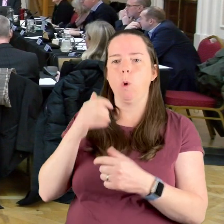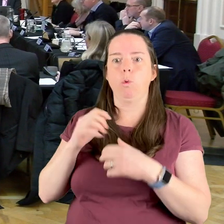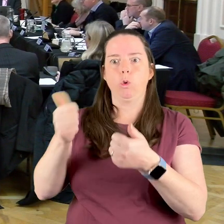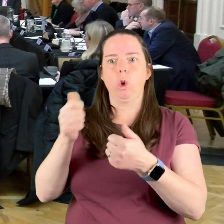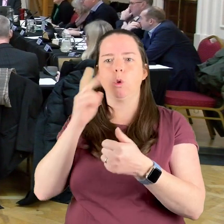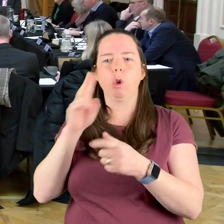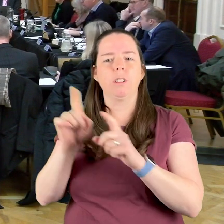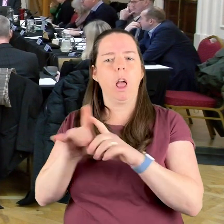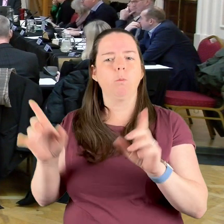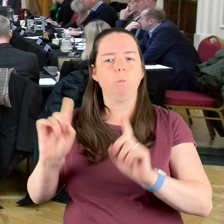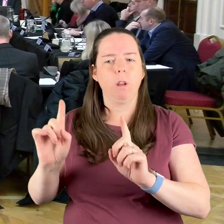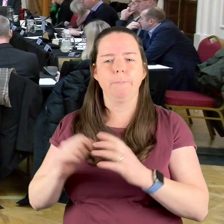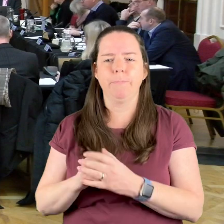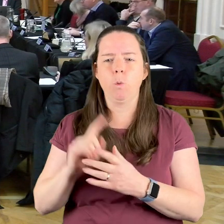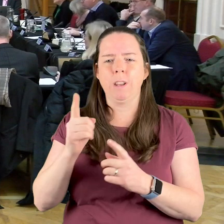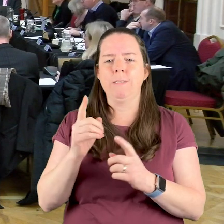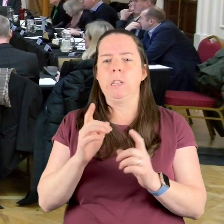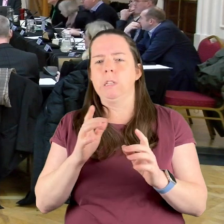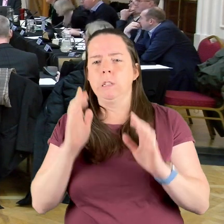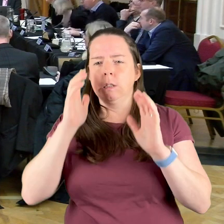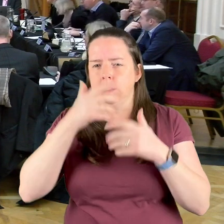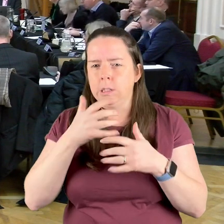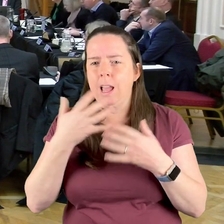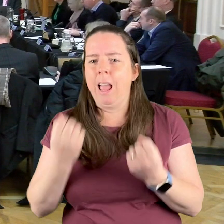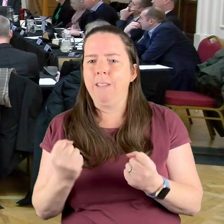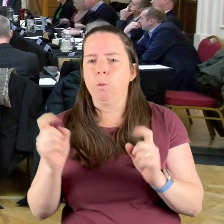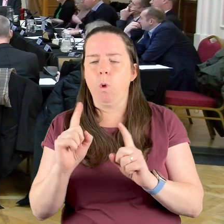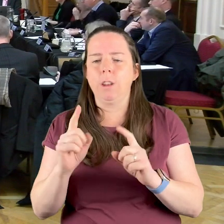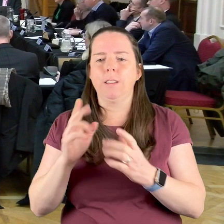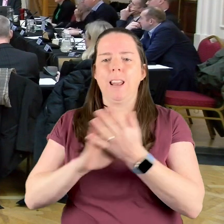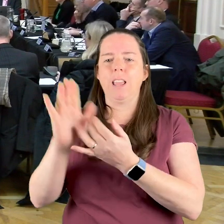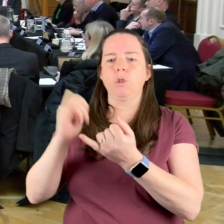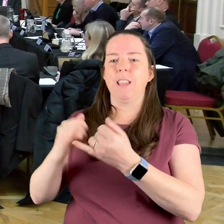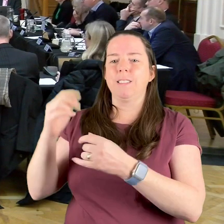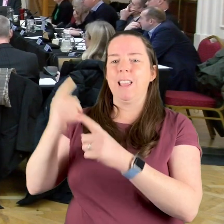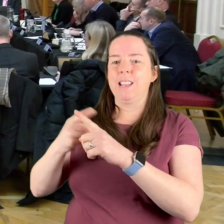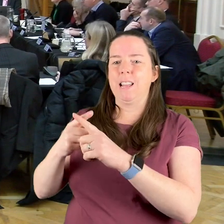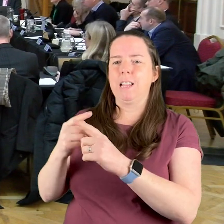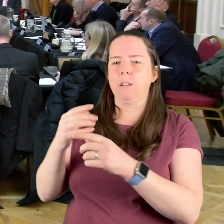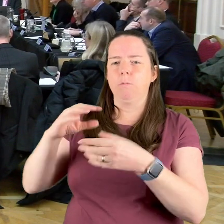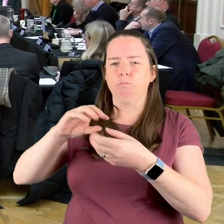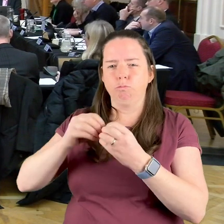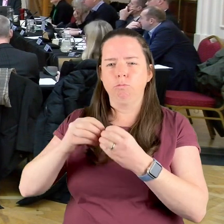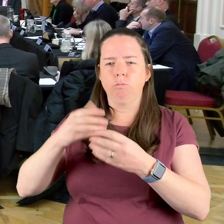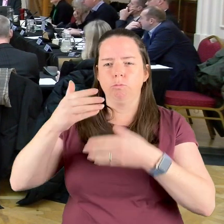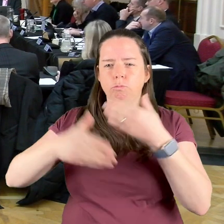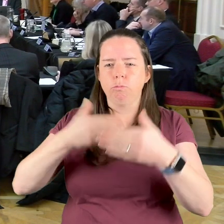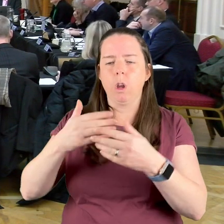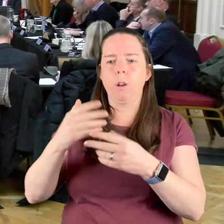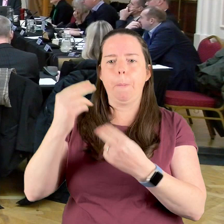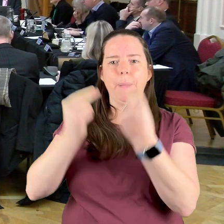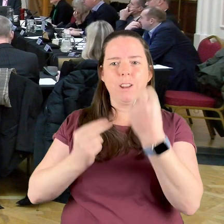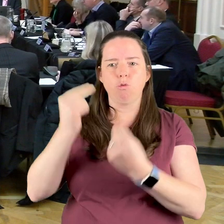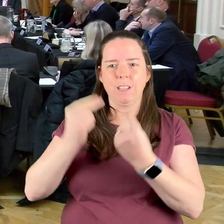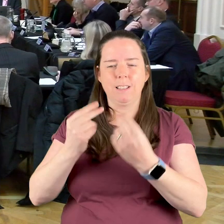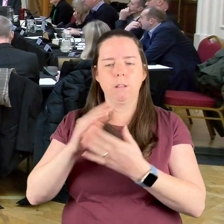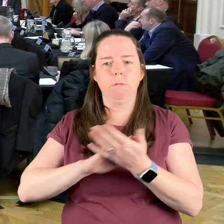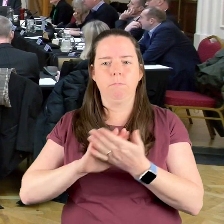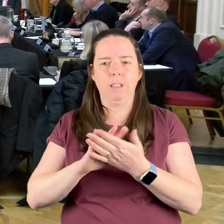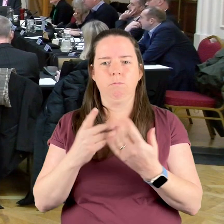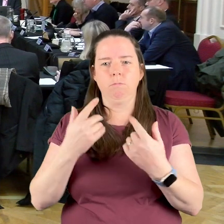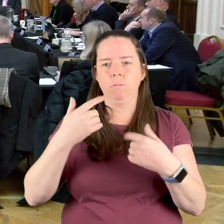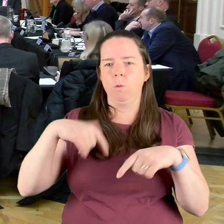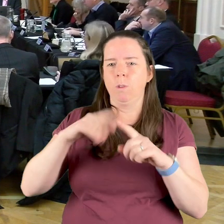like. One of the cautions or one of the worries I have is that NHS England are working on a set of metrics which will give us early